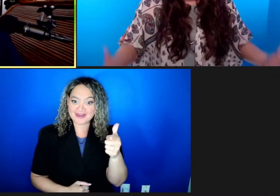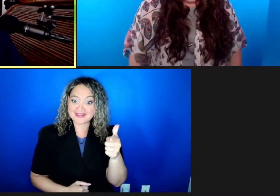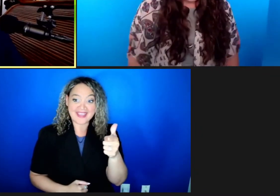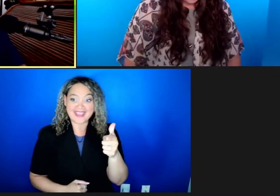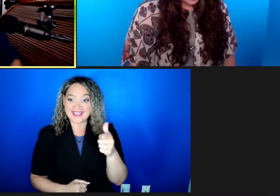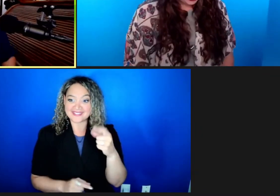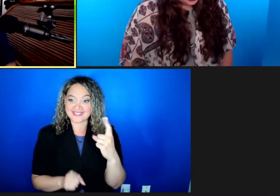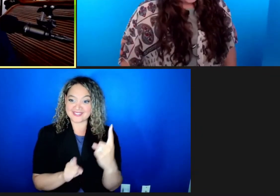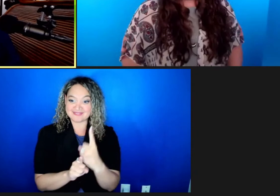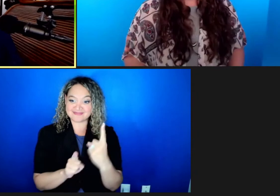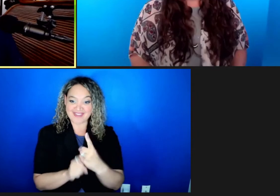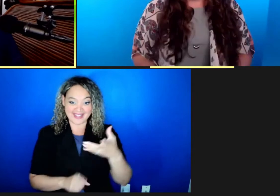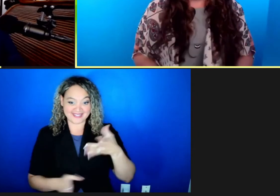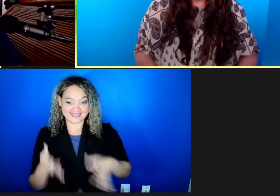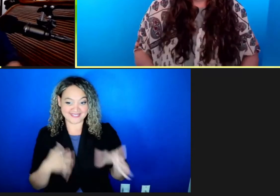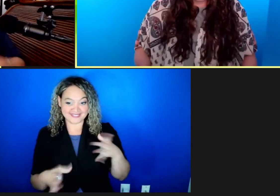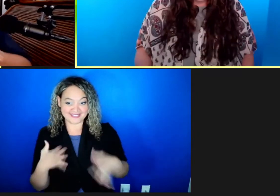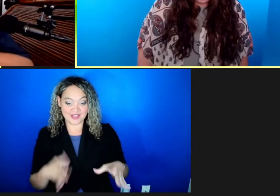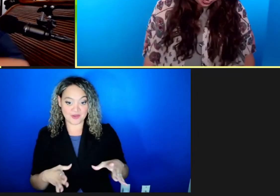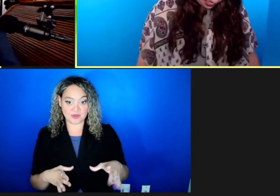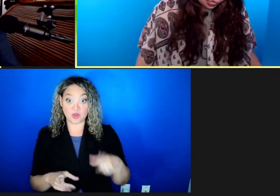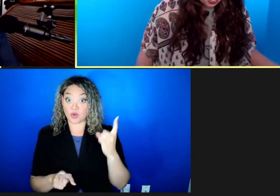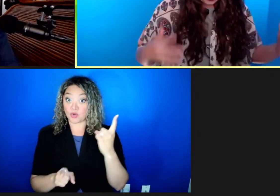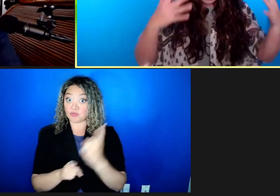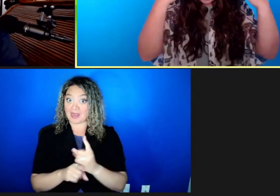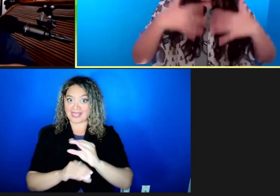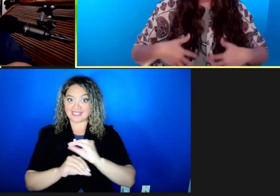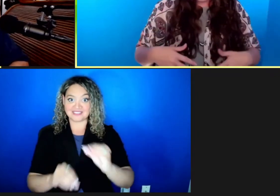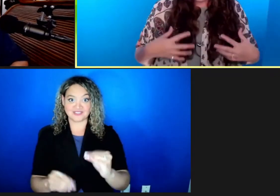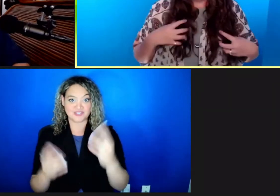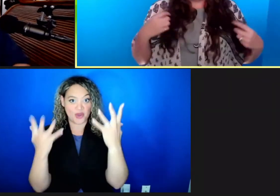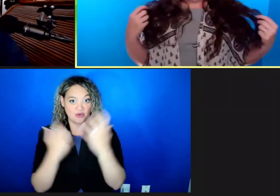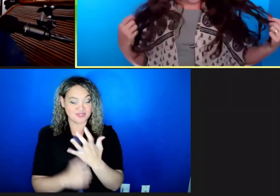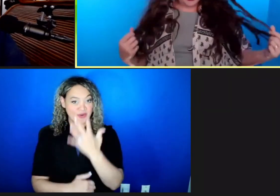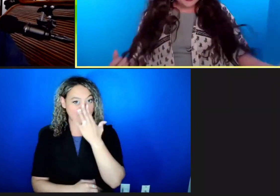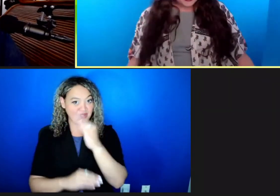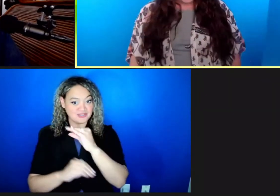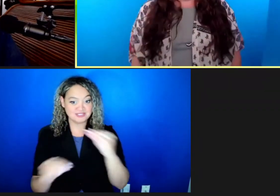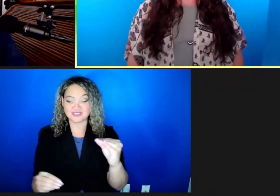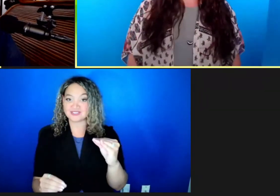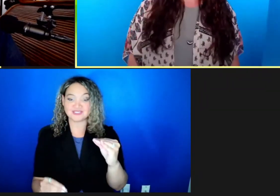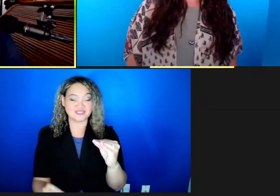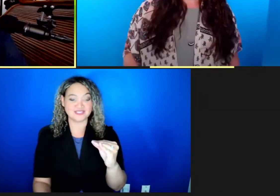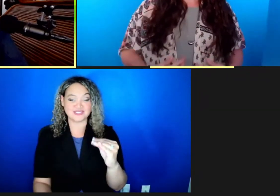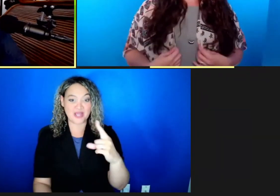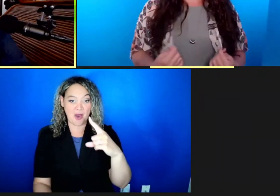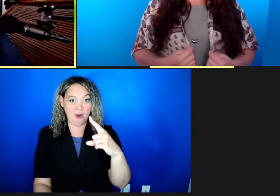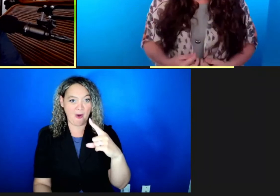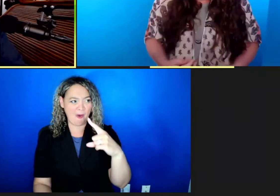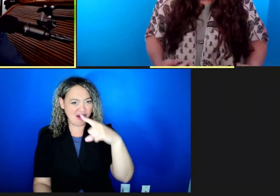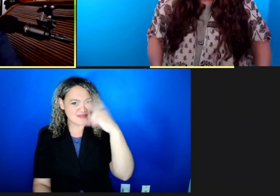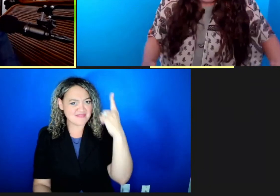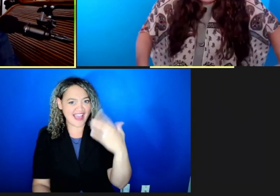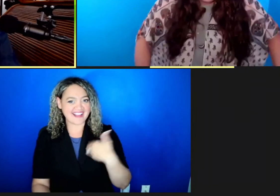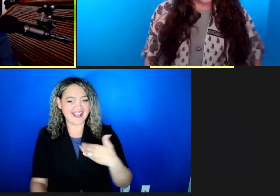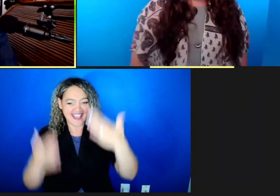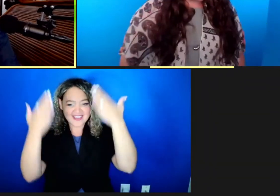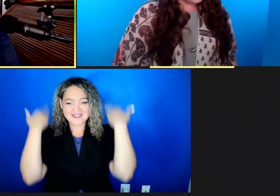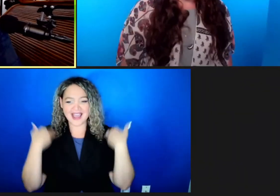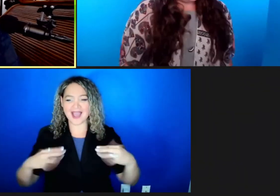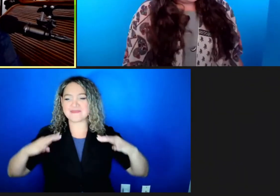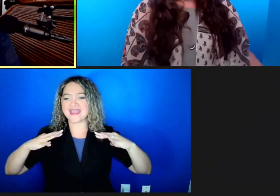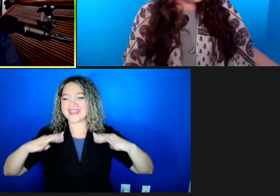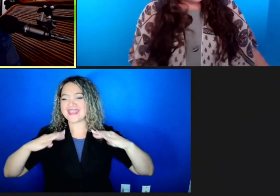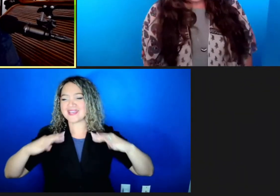civvies. Right? No dark colors, no like black. I got my hair down. Yeah. Just a hippie at heart. I